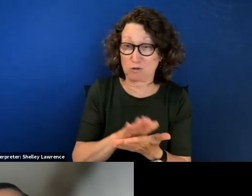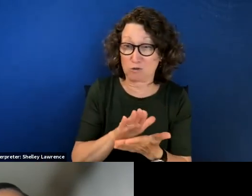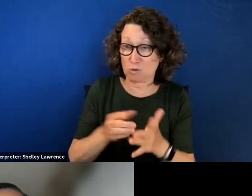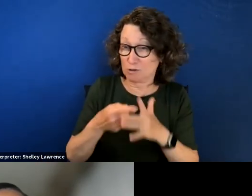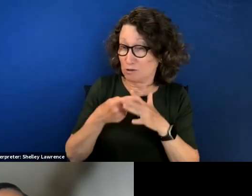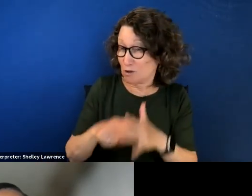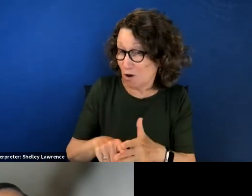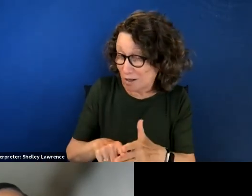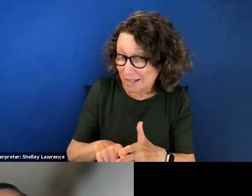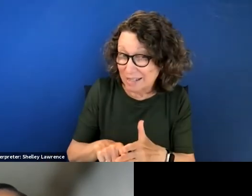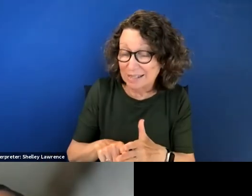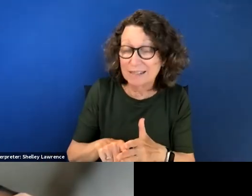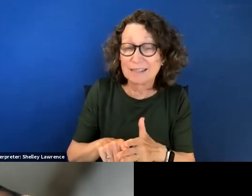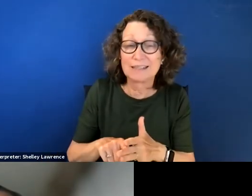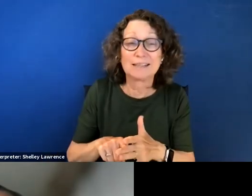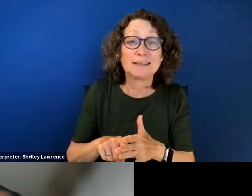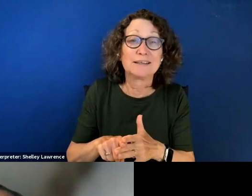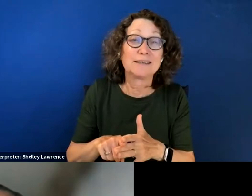school.